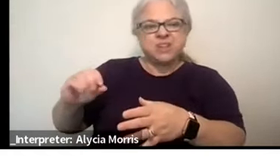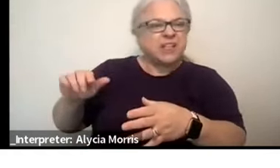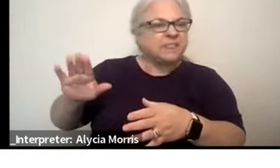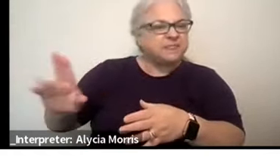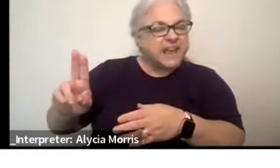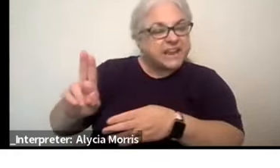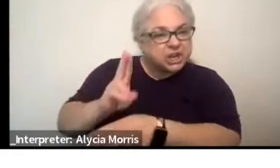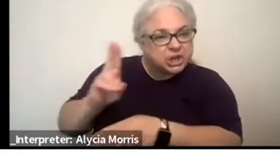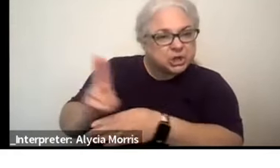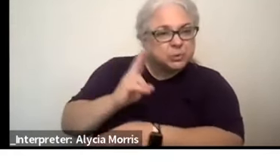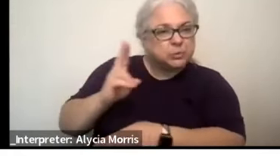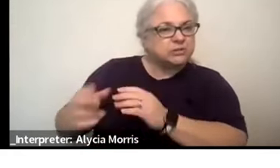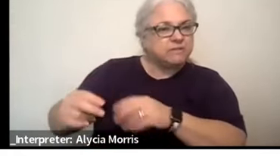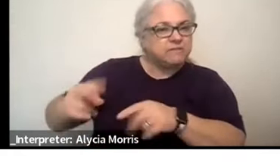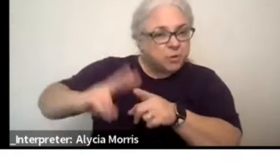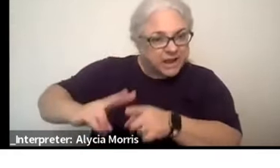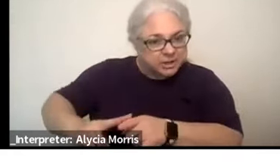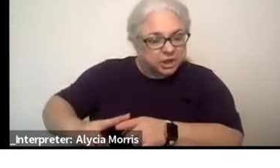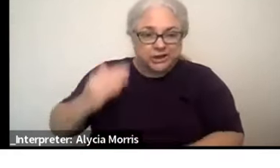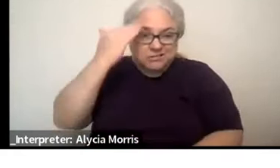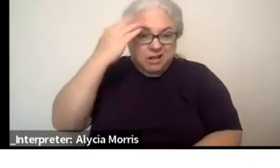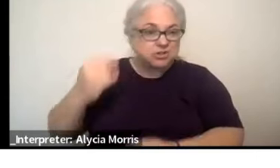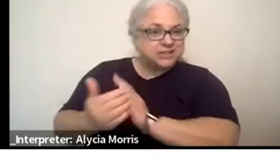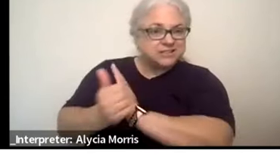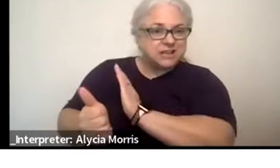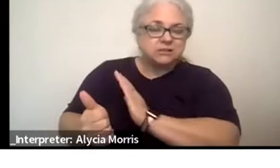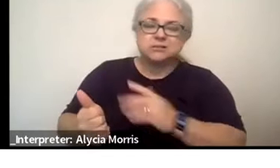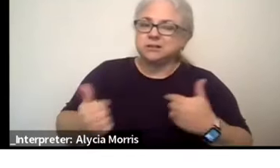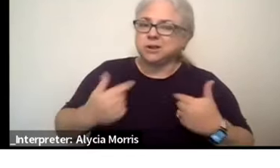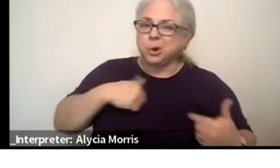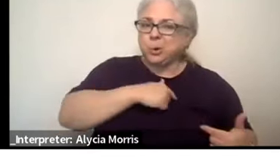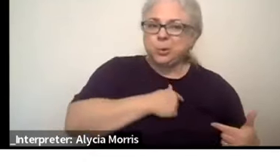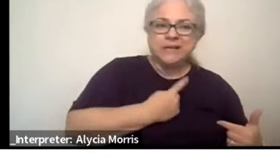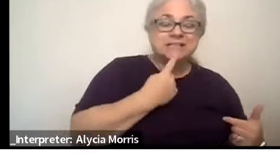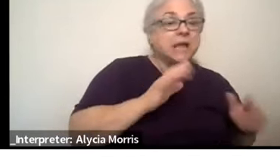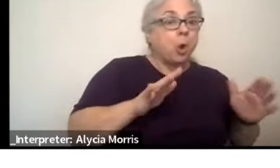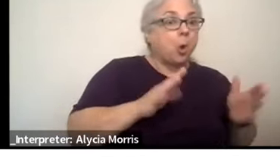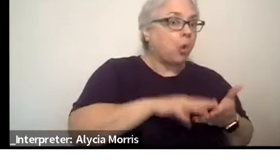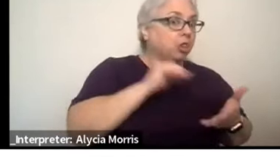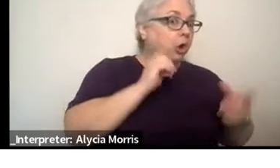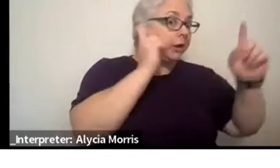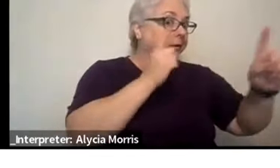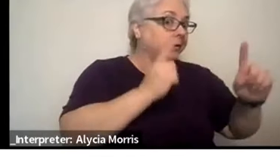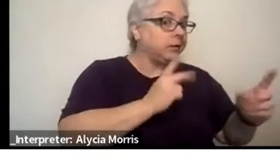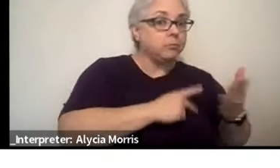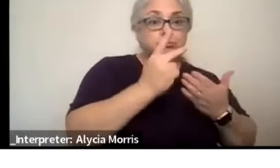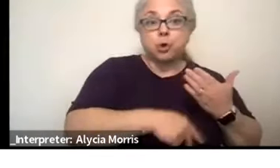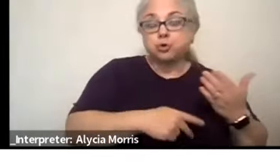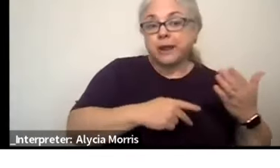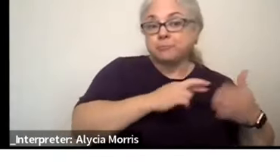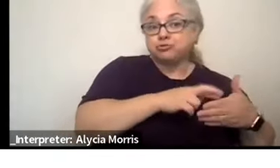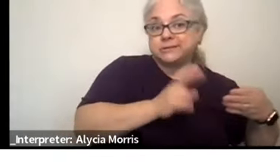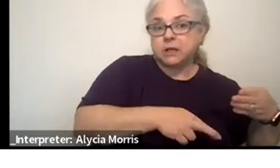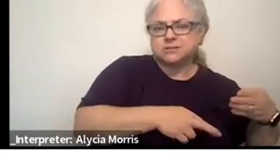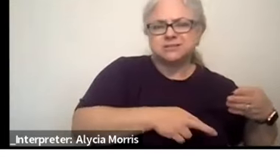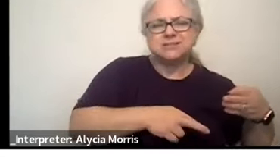like knowledge and skills, where we typically talk about things like learning outcomes and program outcomes, kind of the